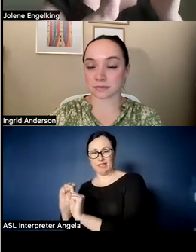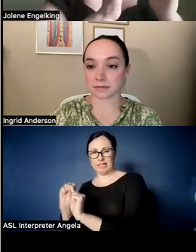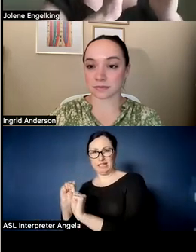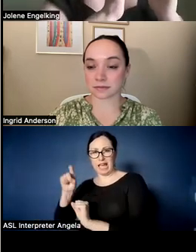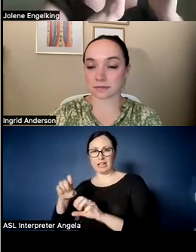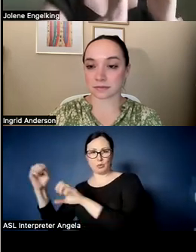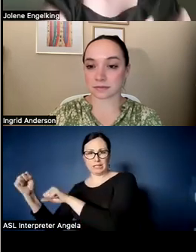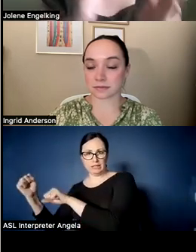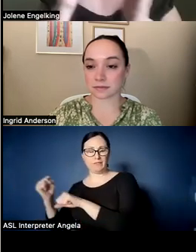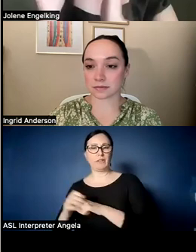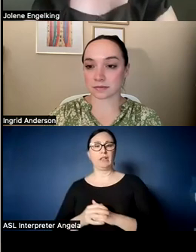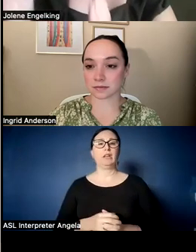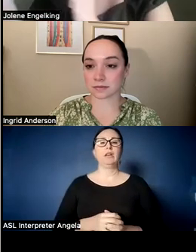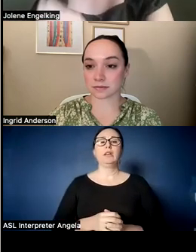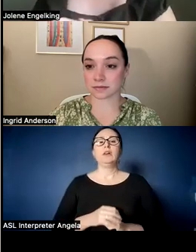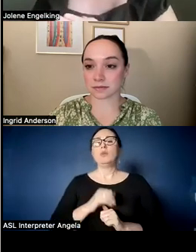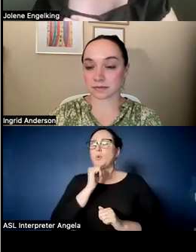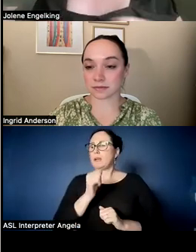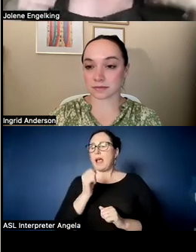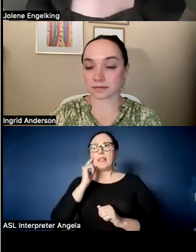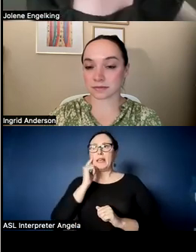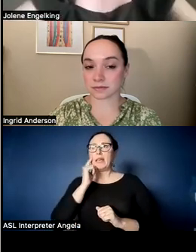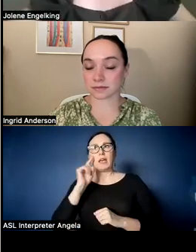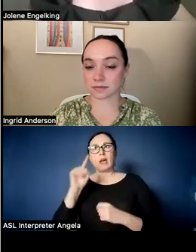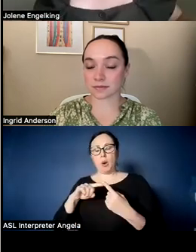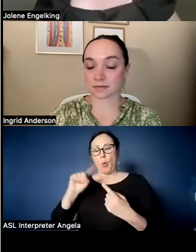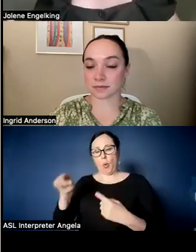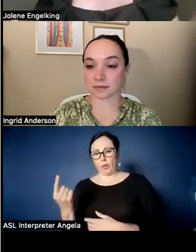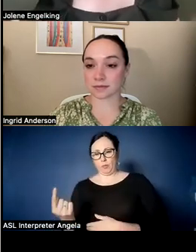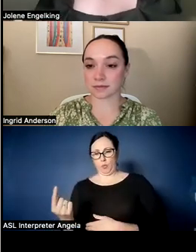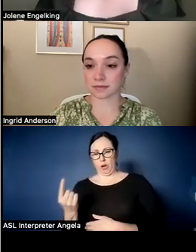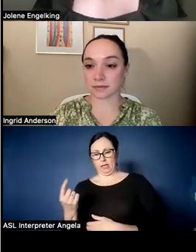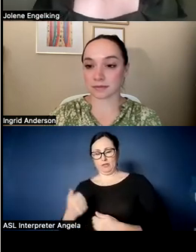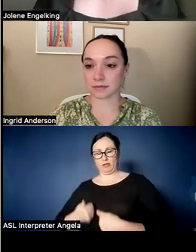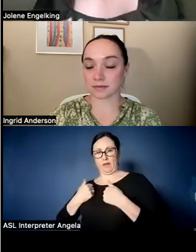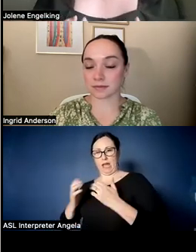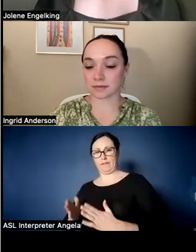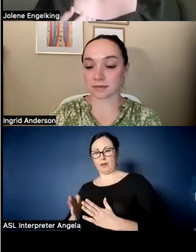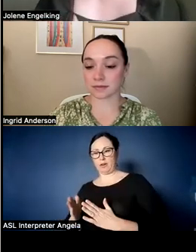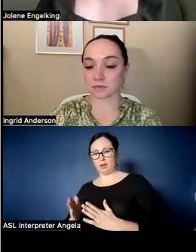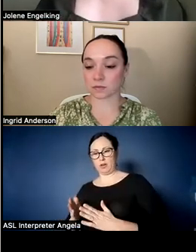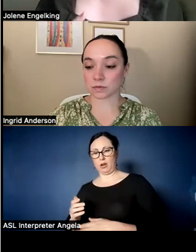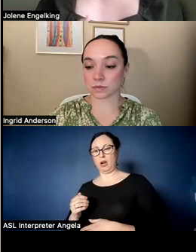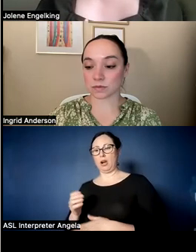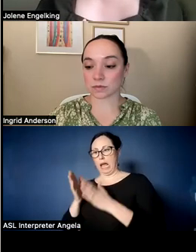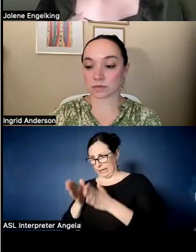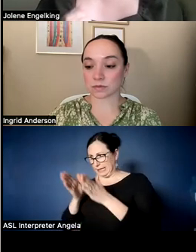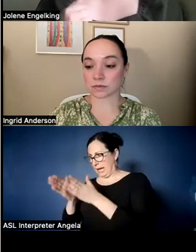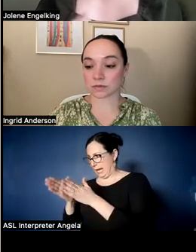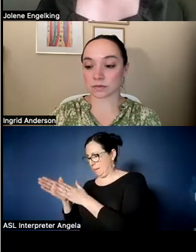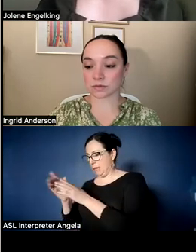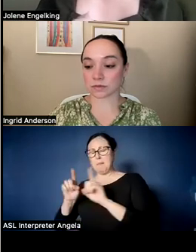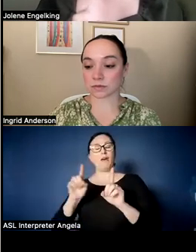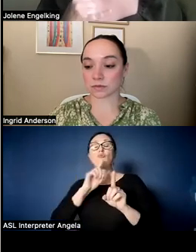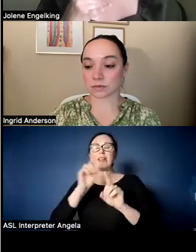that one survivor that we're working with at a time, but really thinking about how are we best, changing our systems, our communities, the